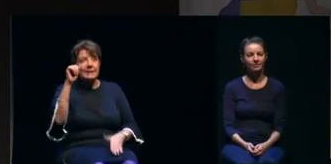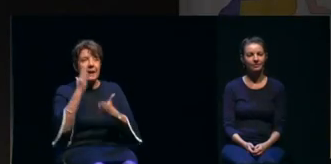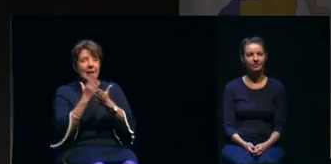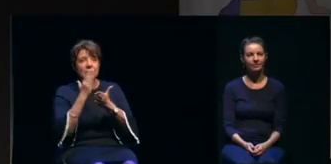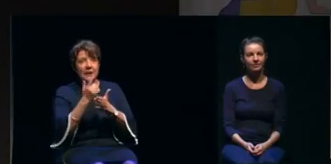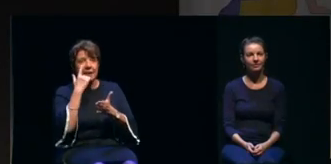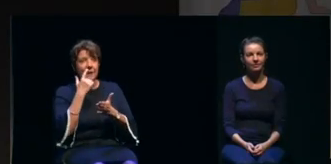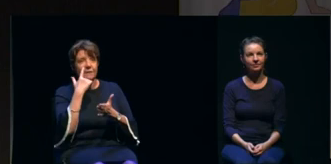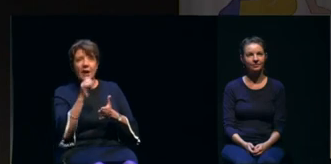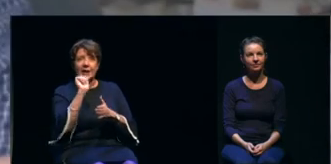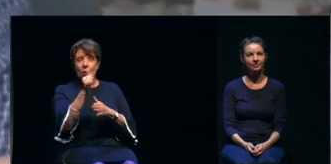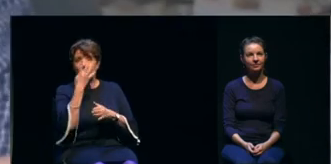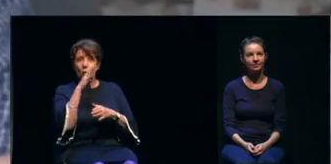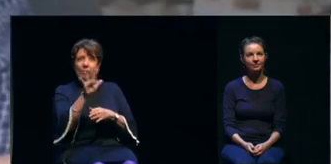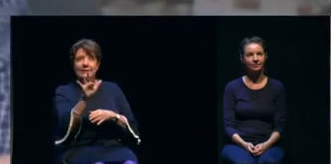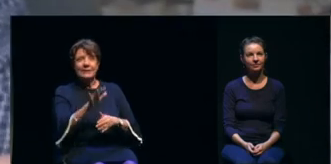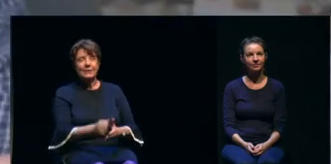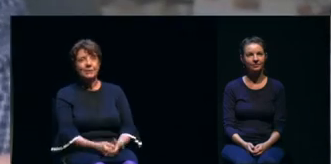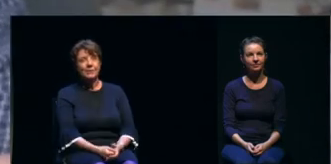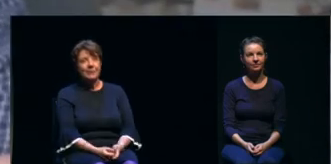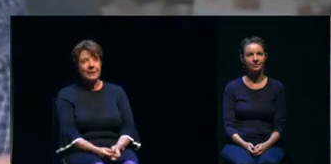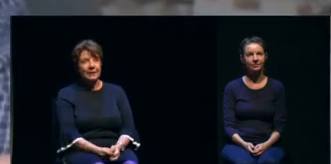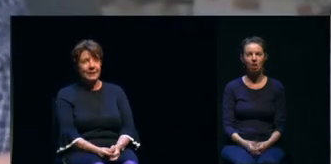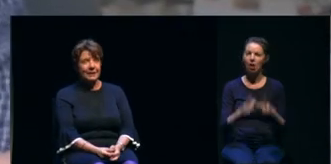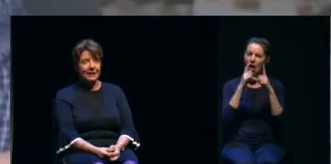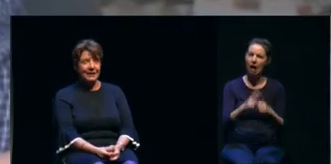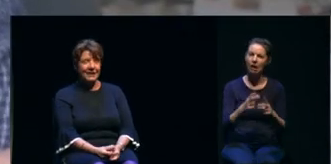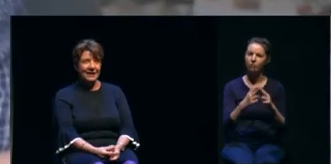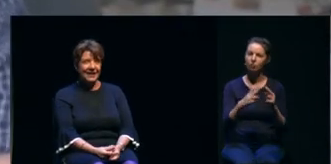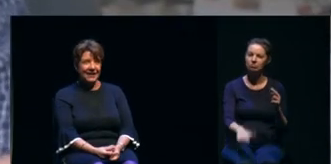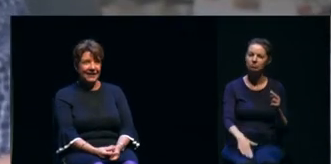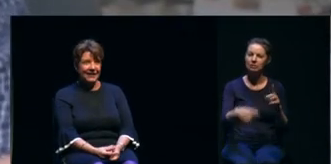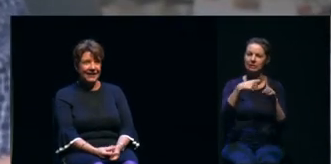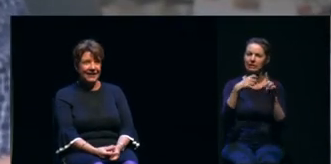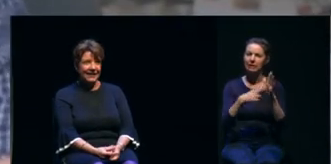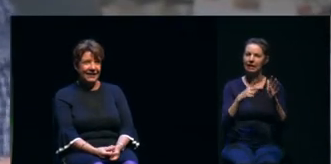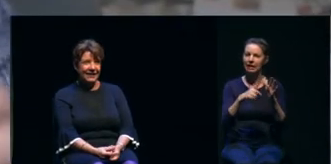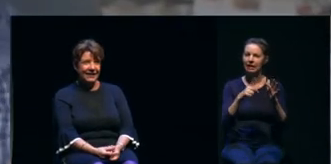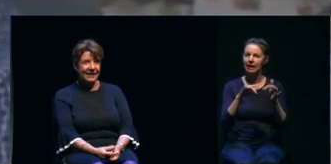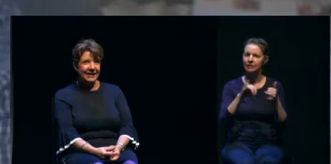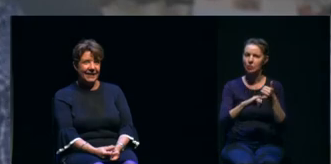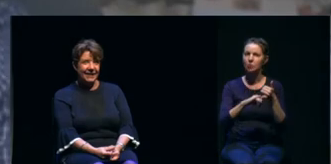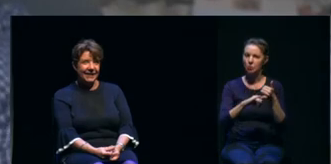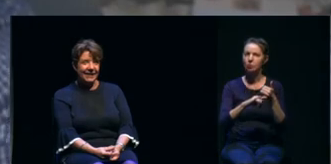her 40s? Oh, it's hard on the knees. You really miss them when they go.